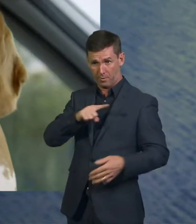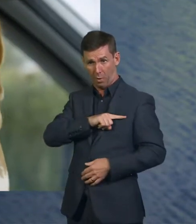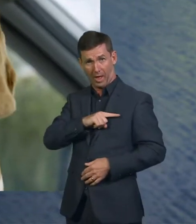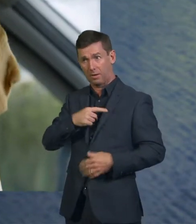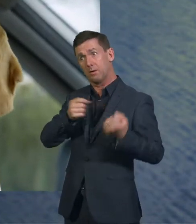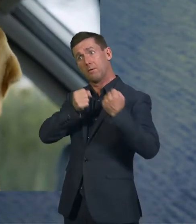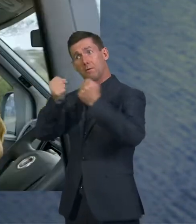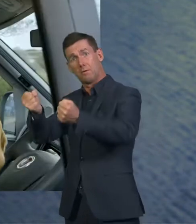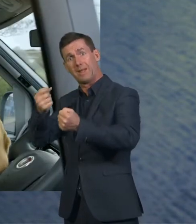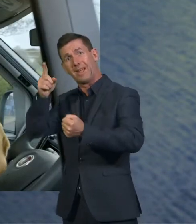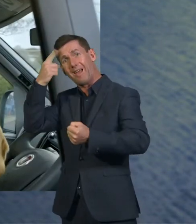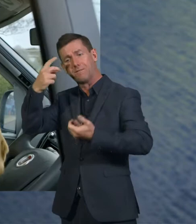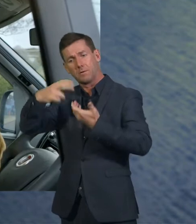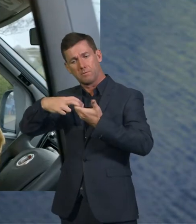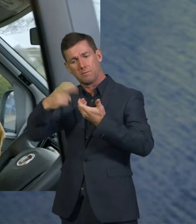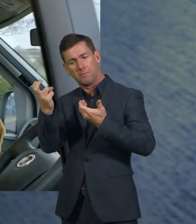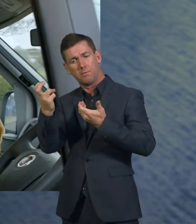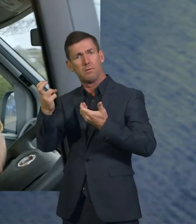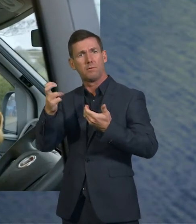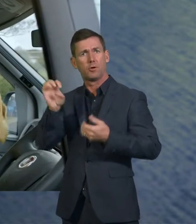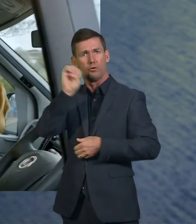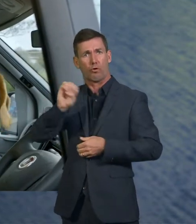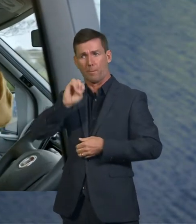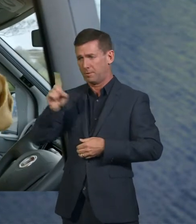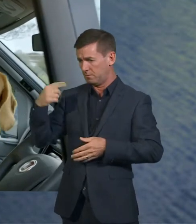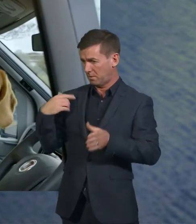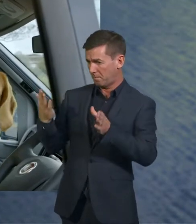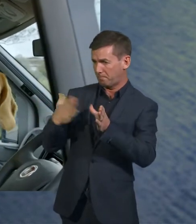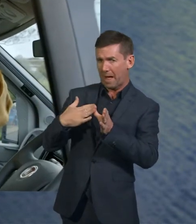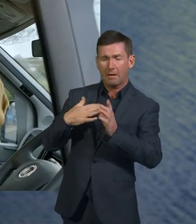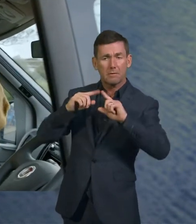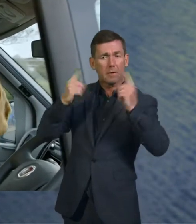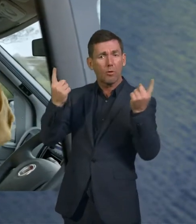no-deal Brexit. No deal, and then he won't be coming home, will he, Charlie?